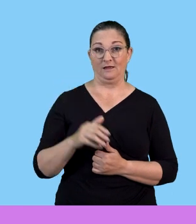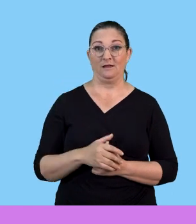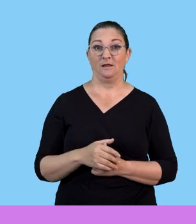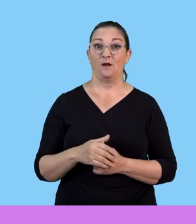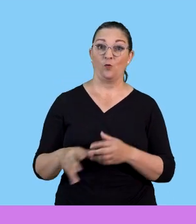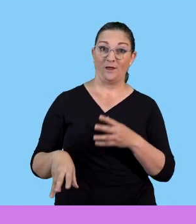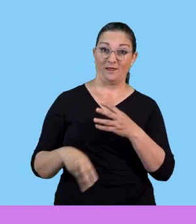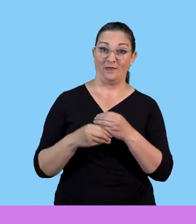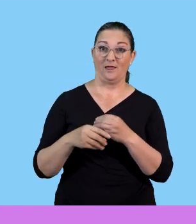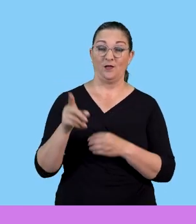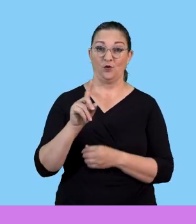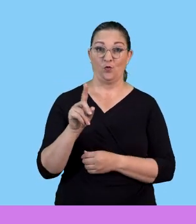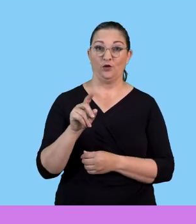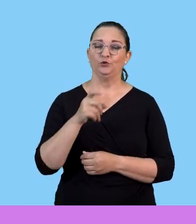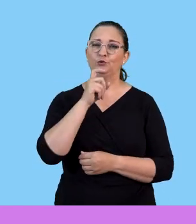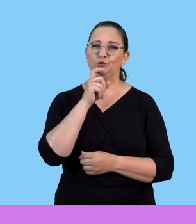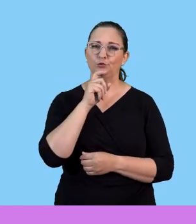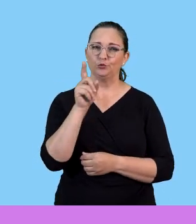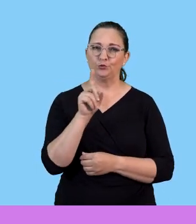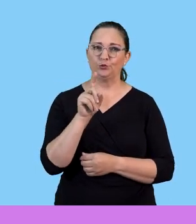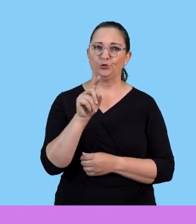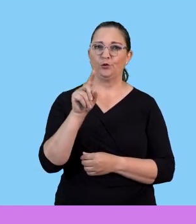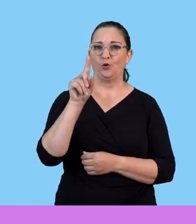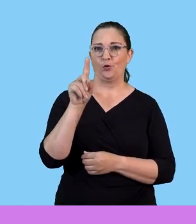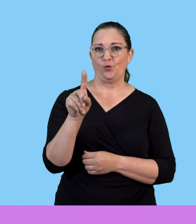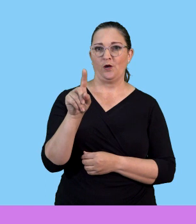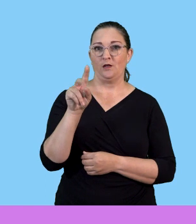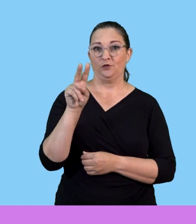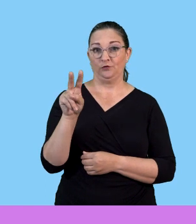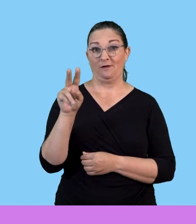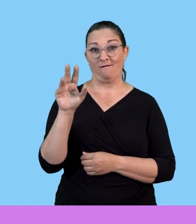351,679 plus the usage,